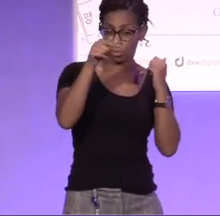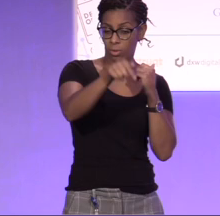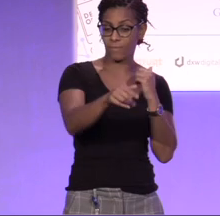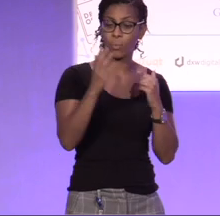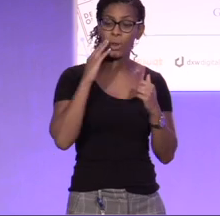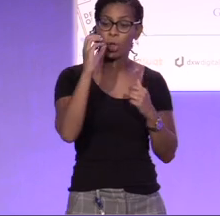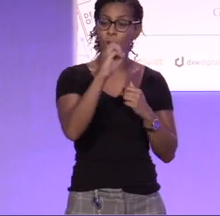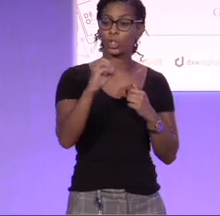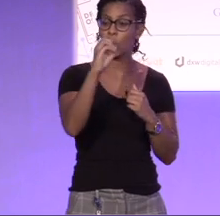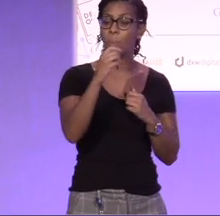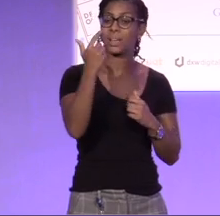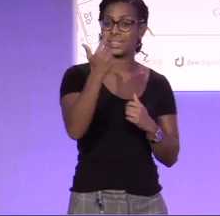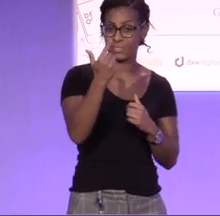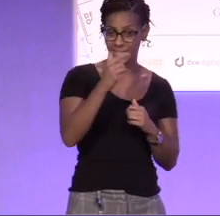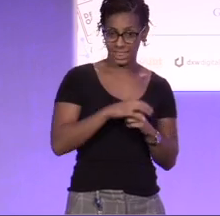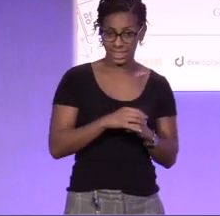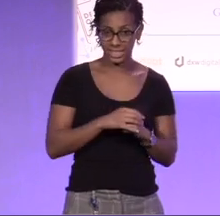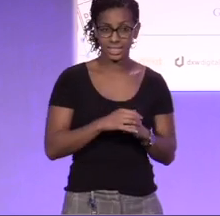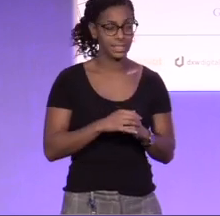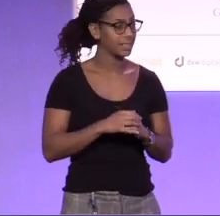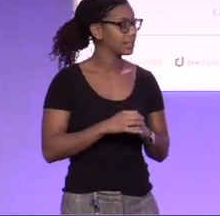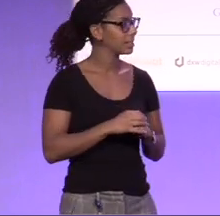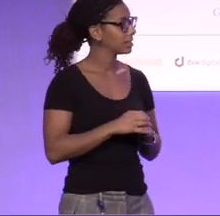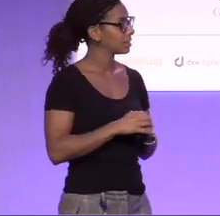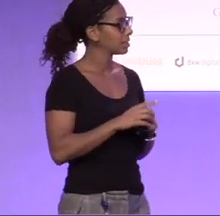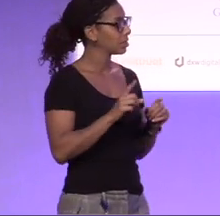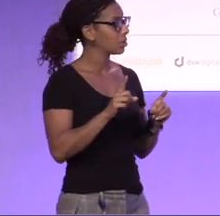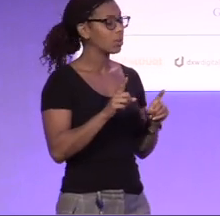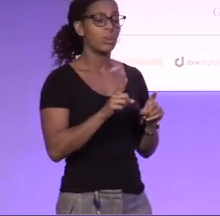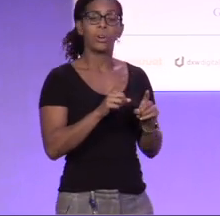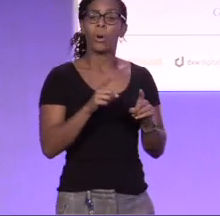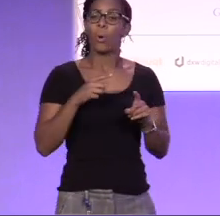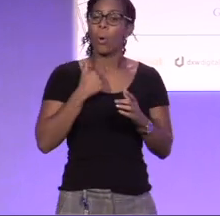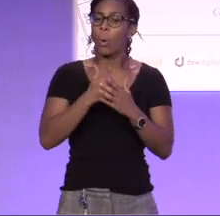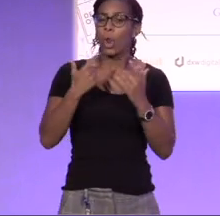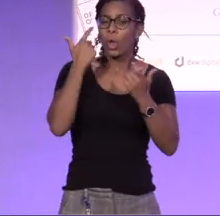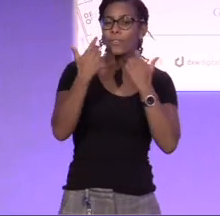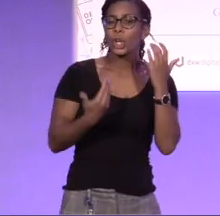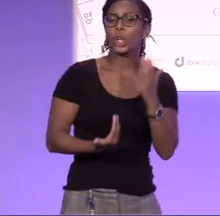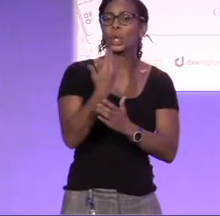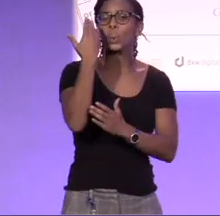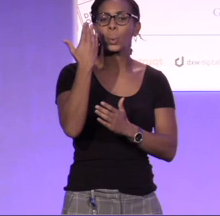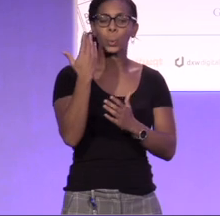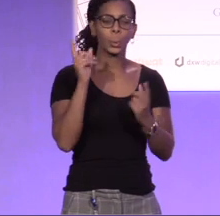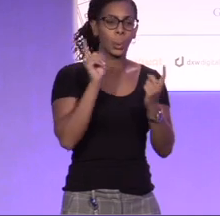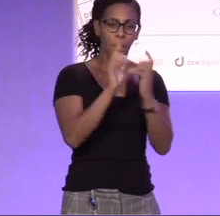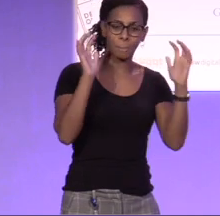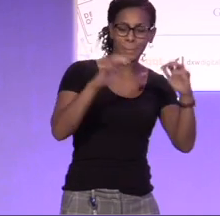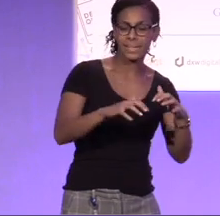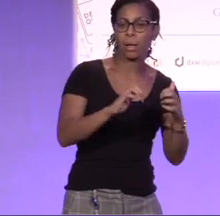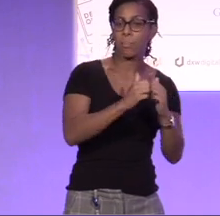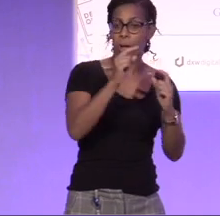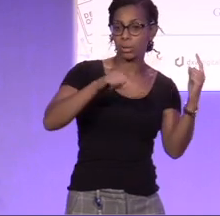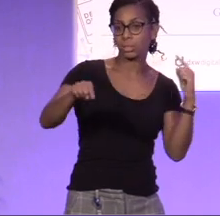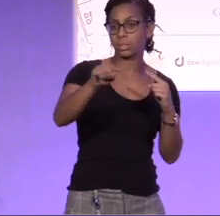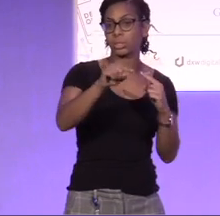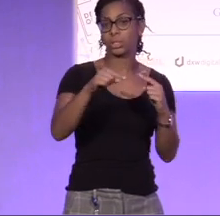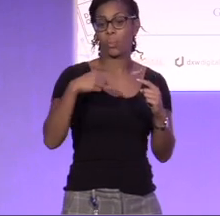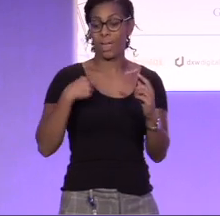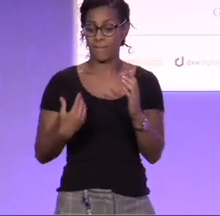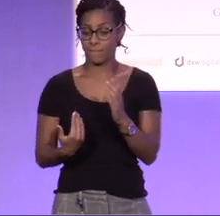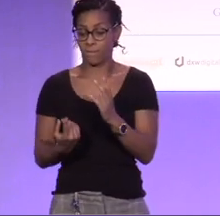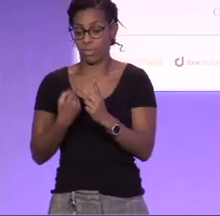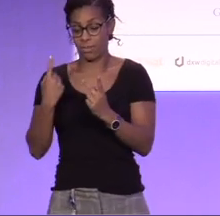diaries. We're also always looking for new meetup partners, and we're also going to run a leadership team of first mates. These people will